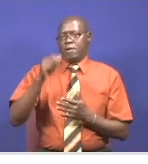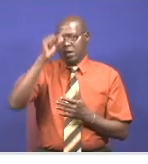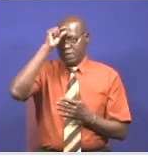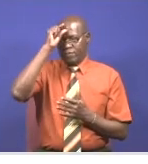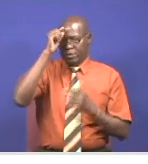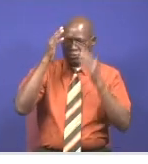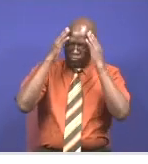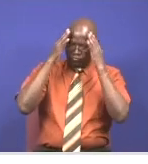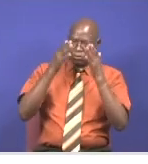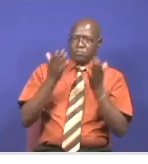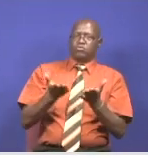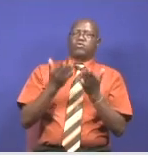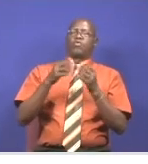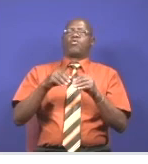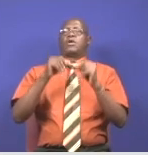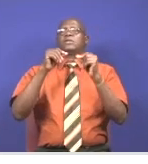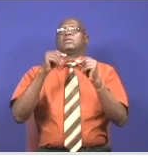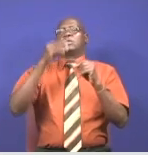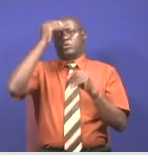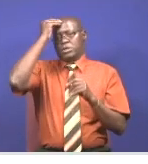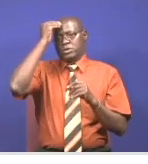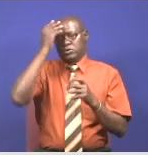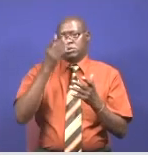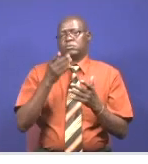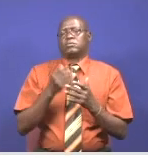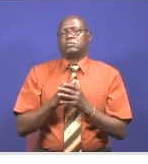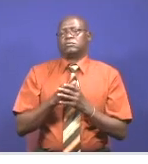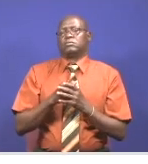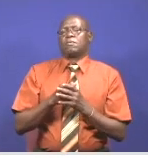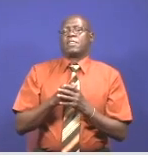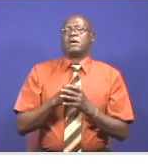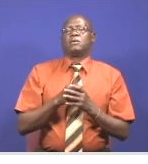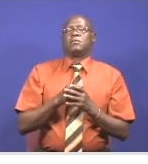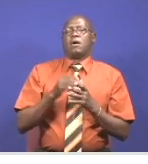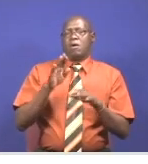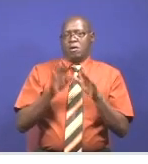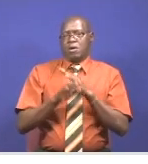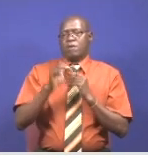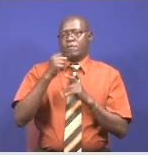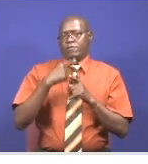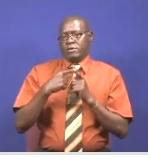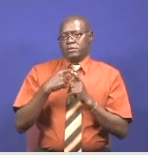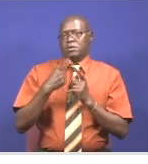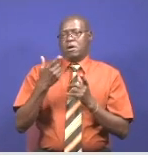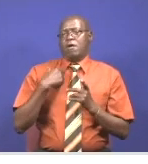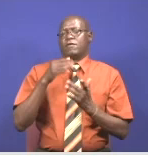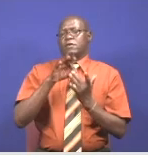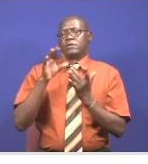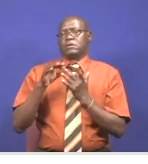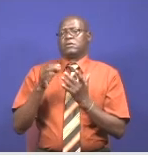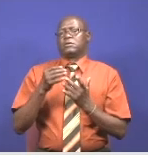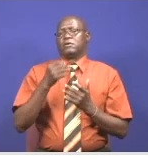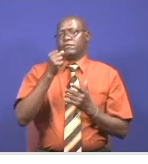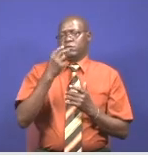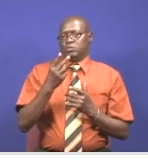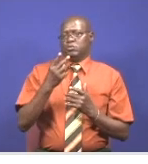the quality of education in TVETS. Under the five-year program, they had identified the 52 constituencies that did not have